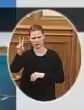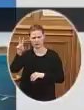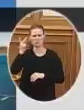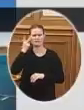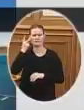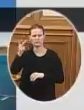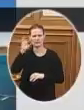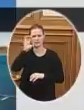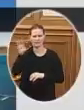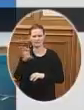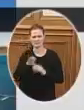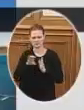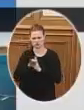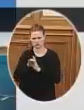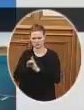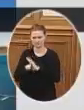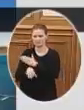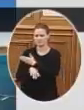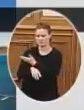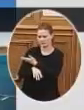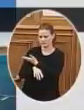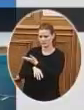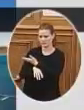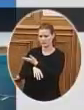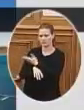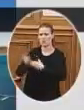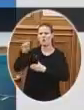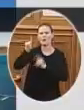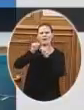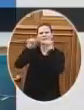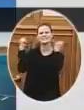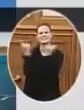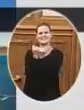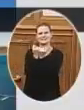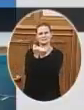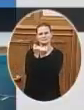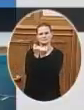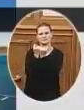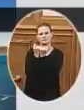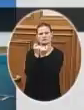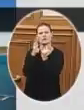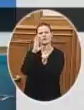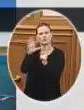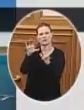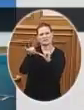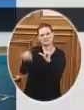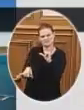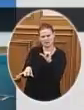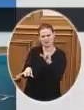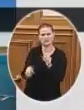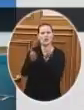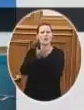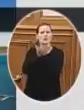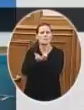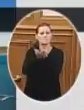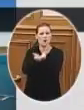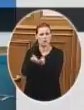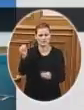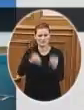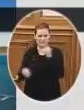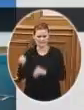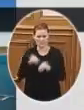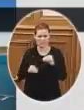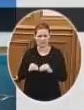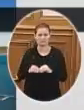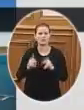screen shows that this is where the team bases will be. This is sort of the industrial home for the races, where the boats will be assembled. People who love